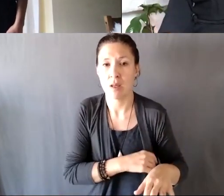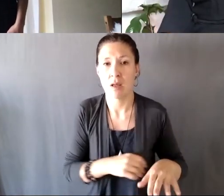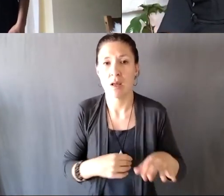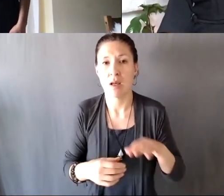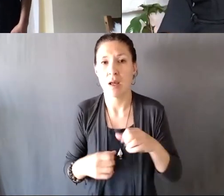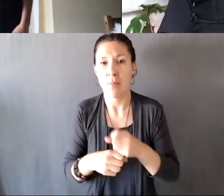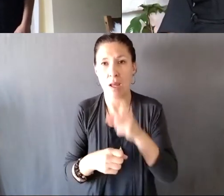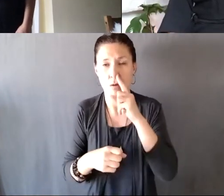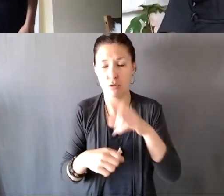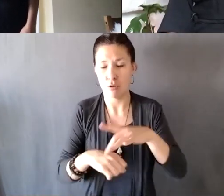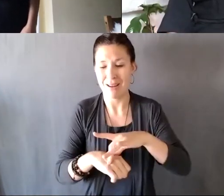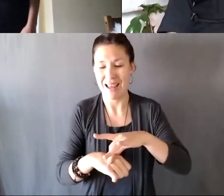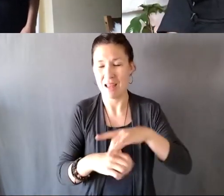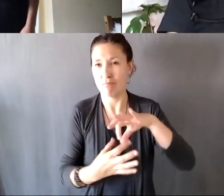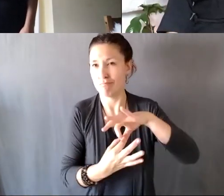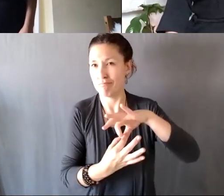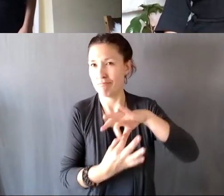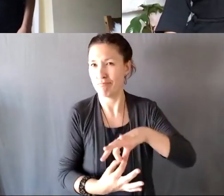bubbling spring.